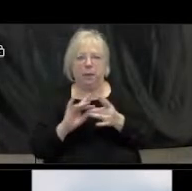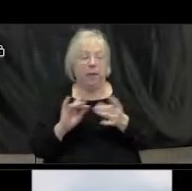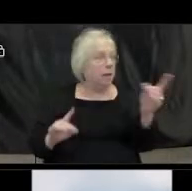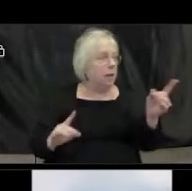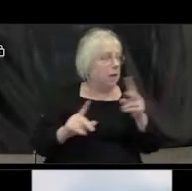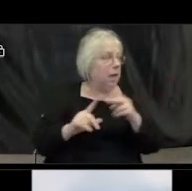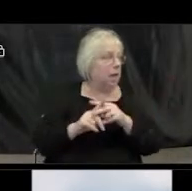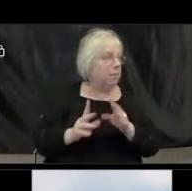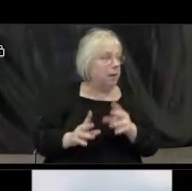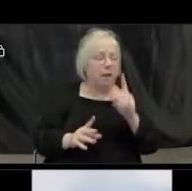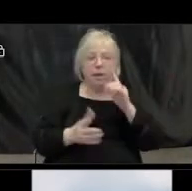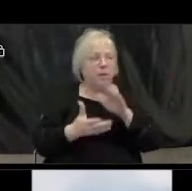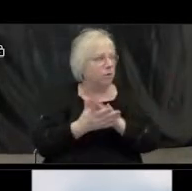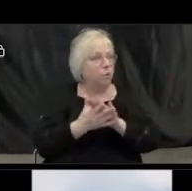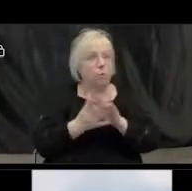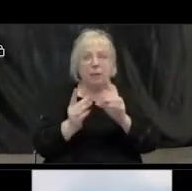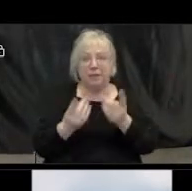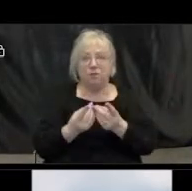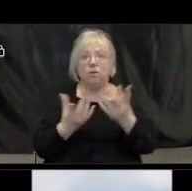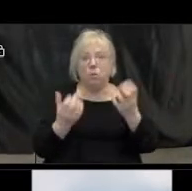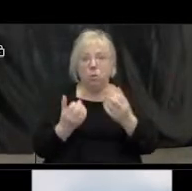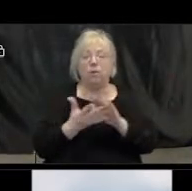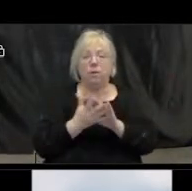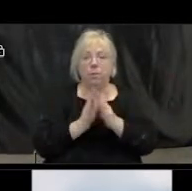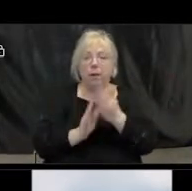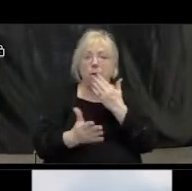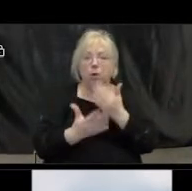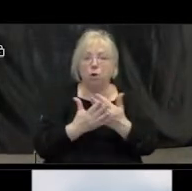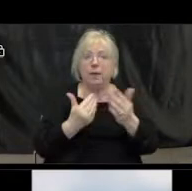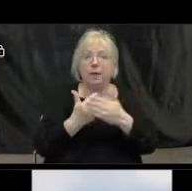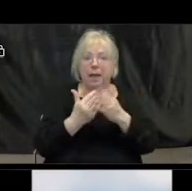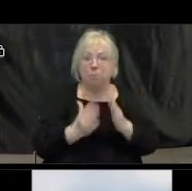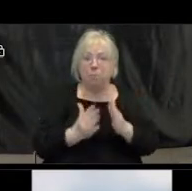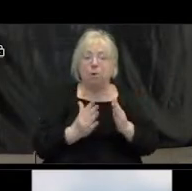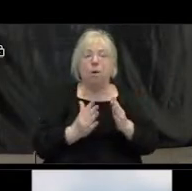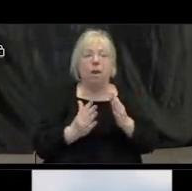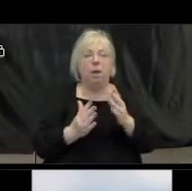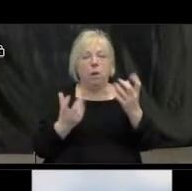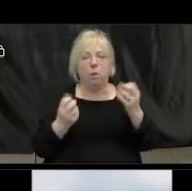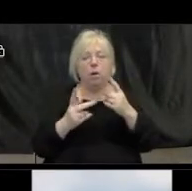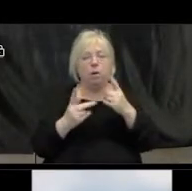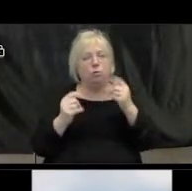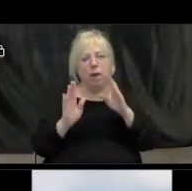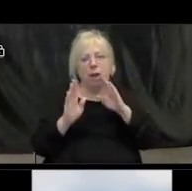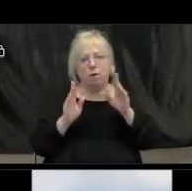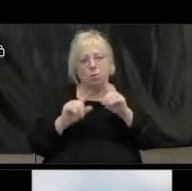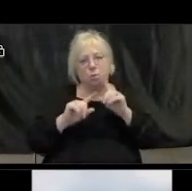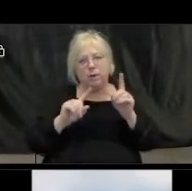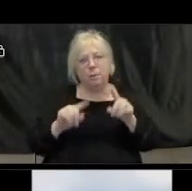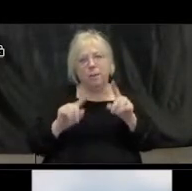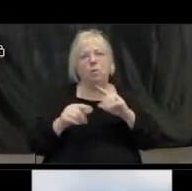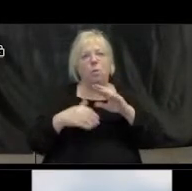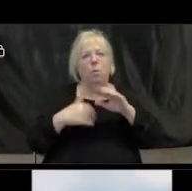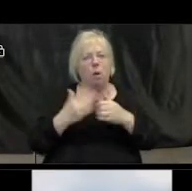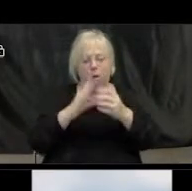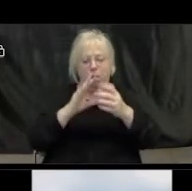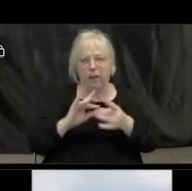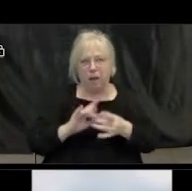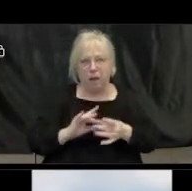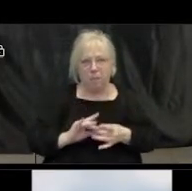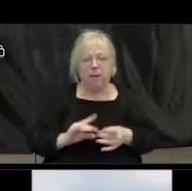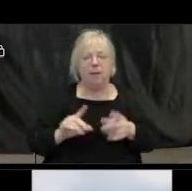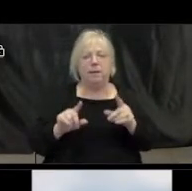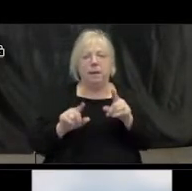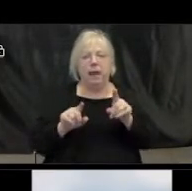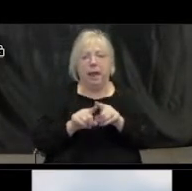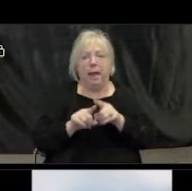I think the school district wants to be good neighbors with everybody, and we want to try to address all these comments the best we can. And,